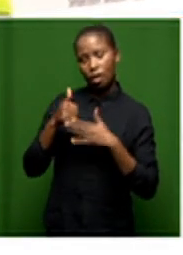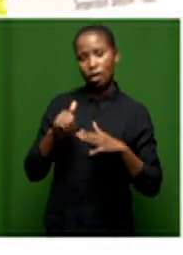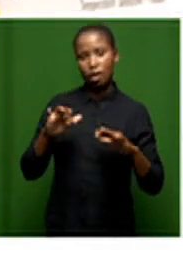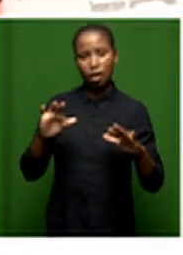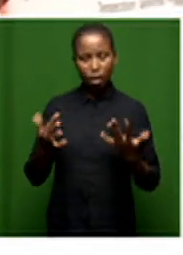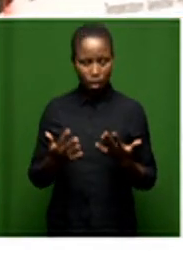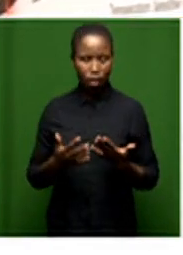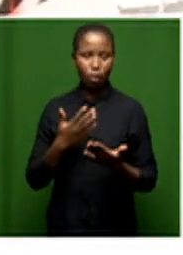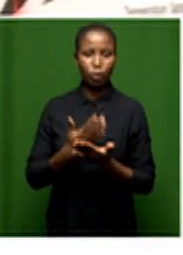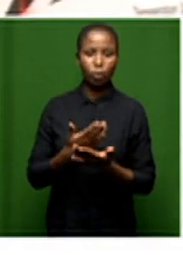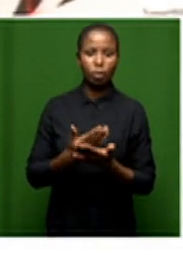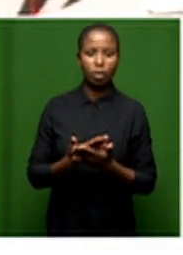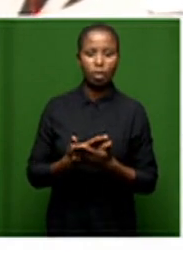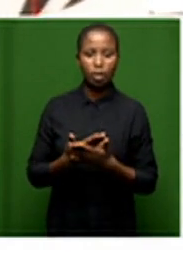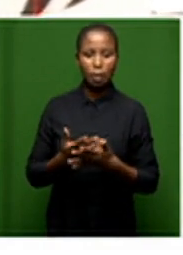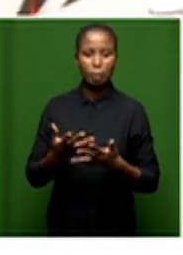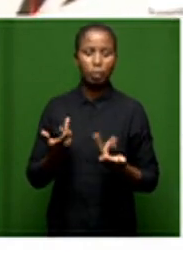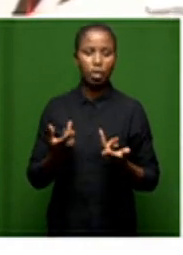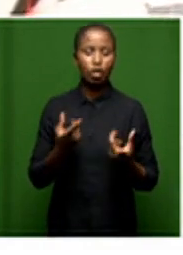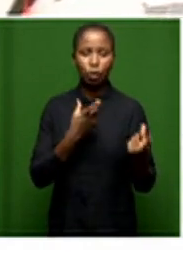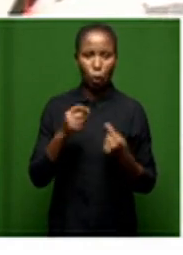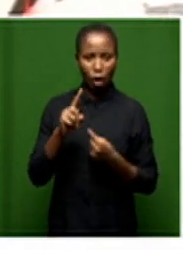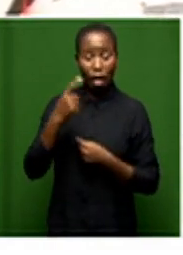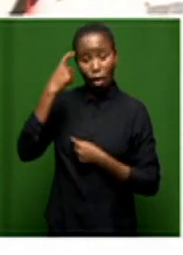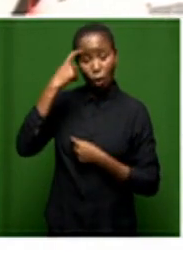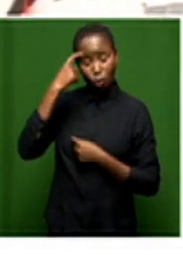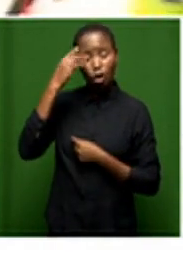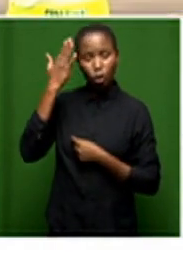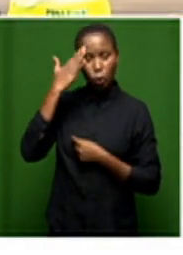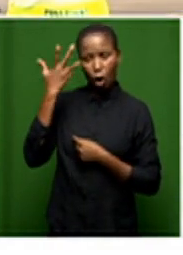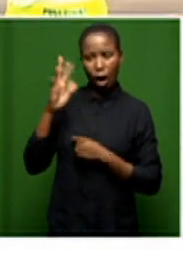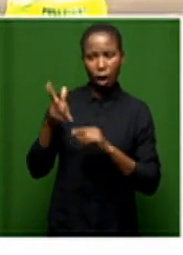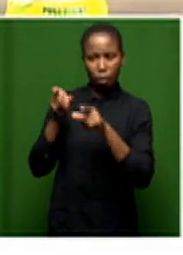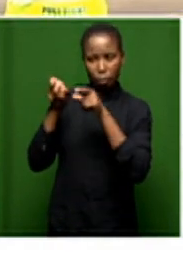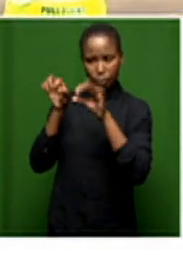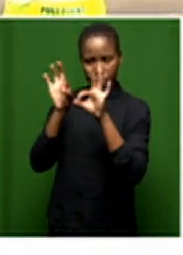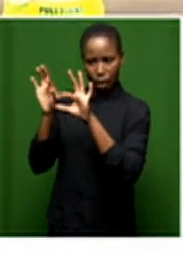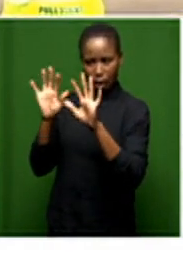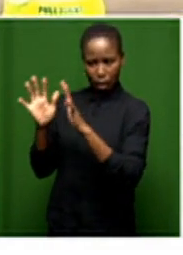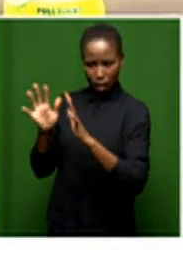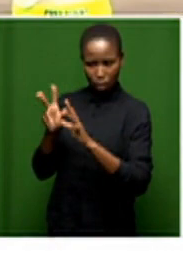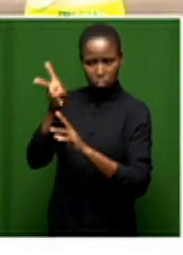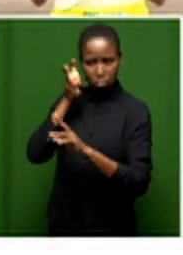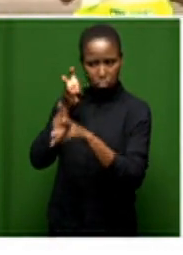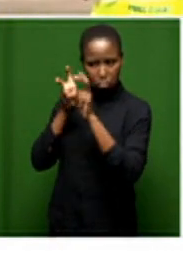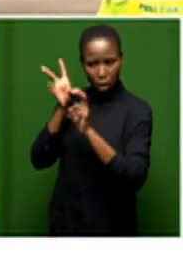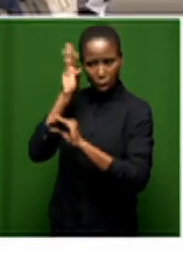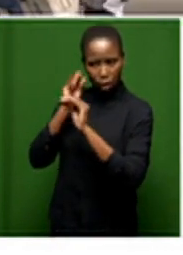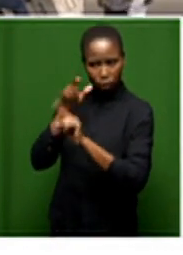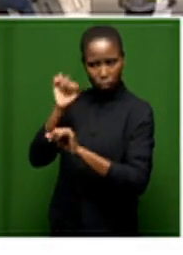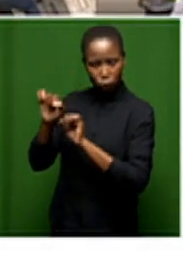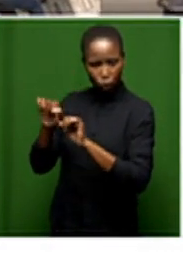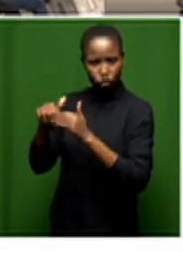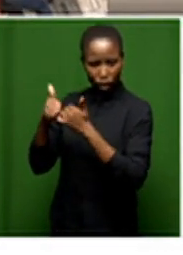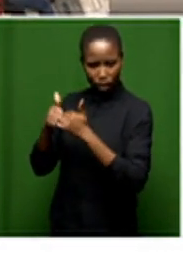to unlock the bottlenecks that we have. So I think knowing how they managed, learning from them, hearing about their challenges, I think